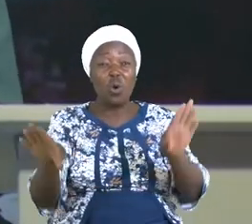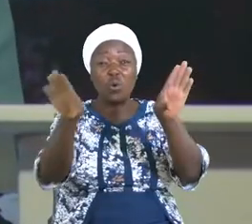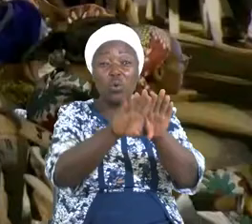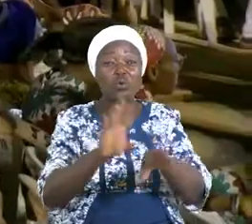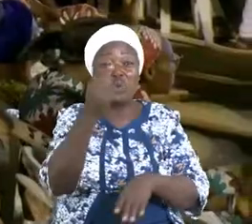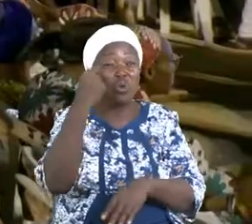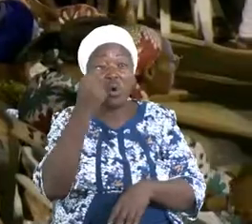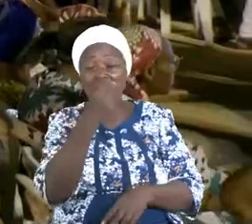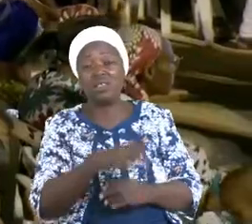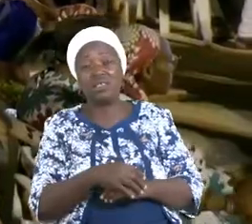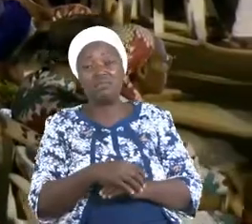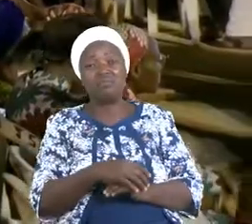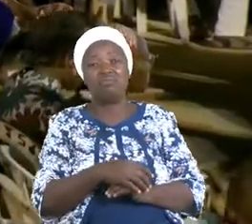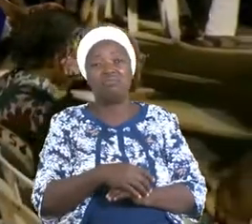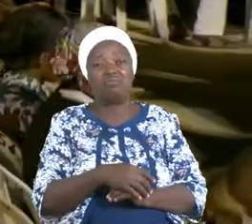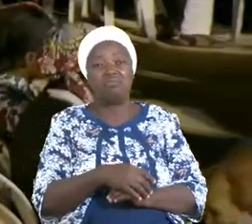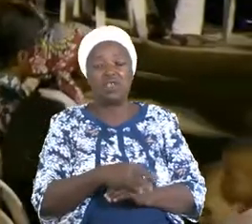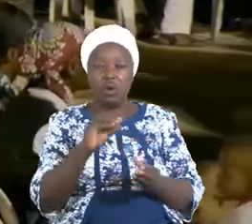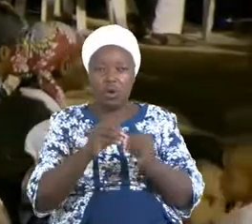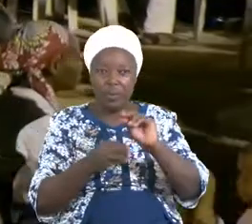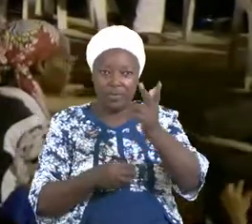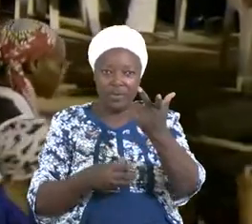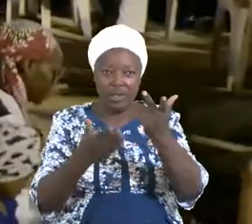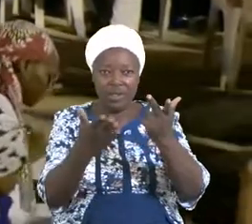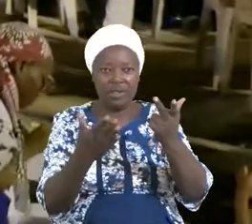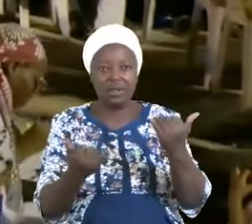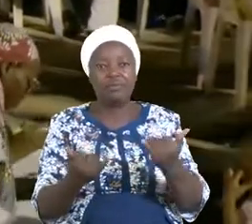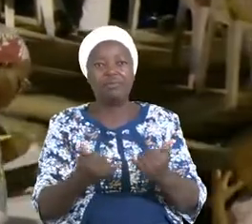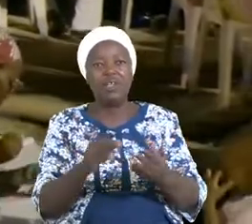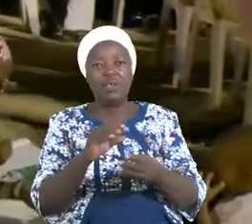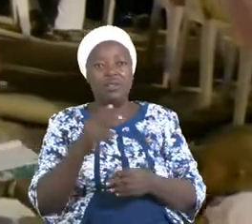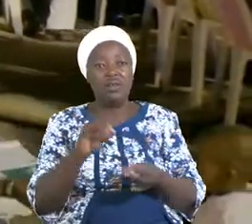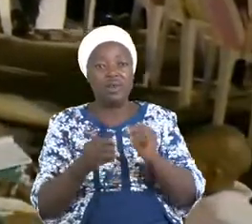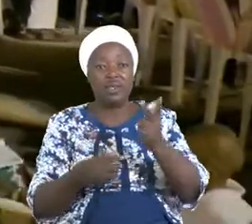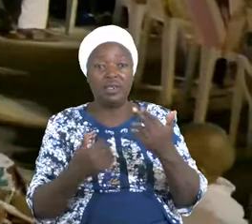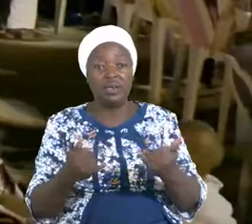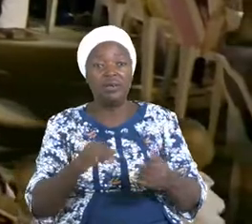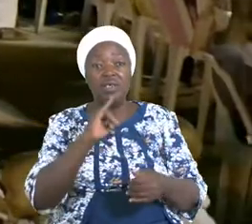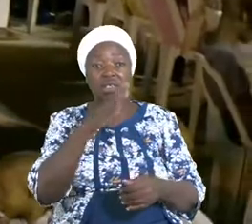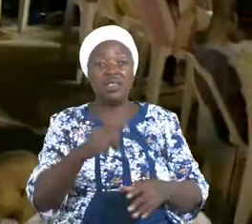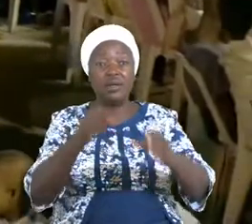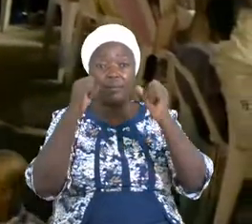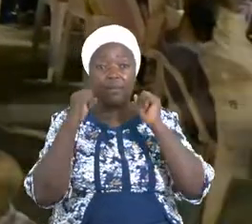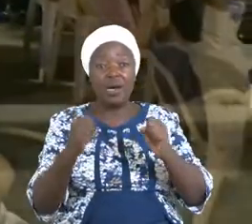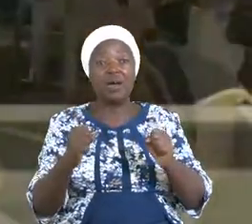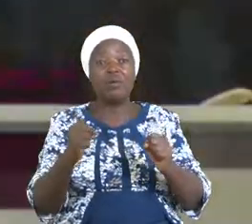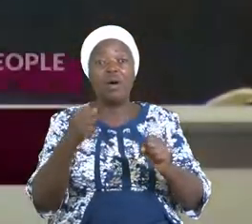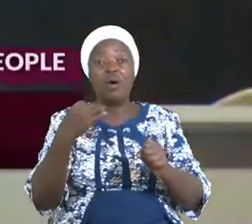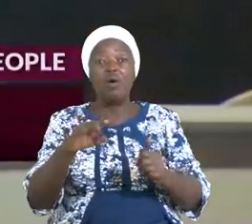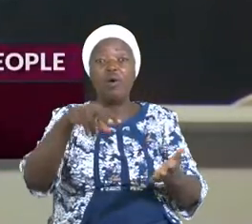vision. Number three here, look at number three, the power of